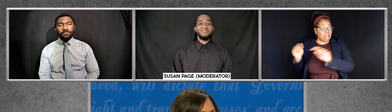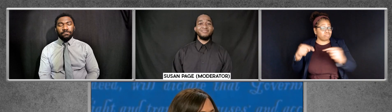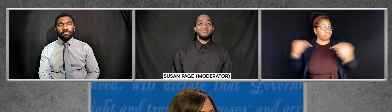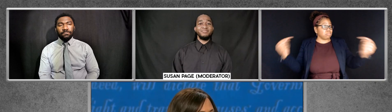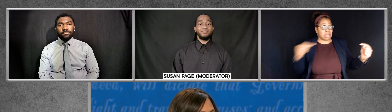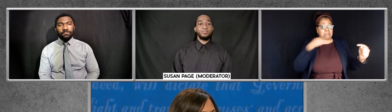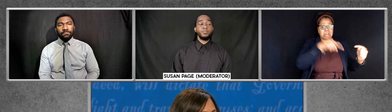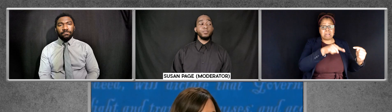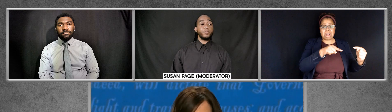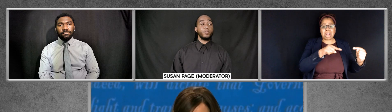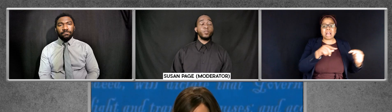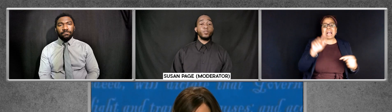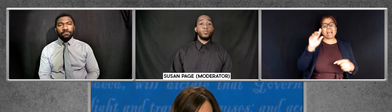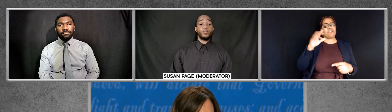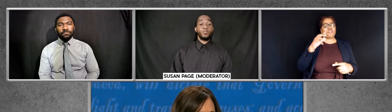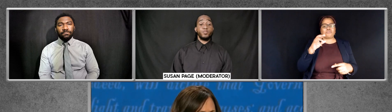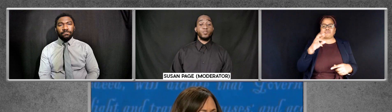racial epithets,